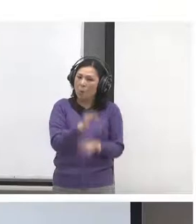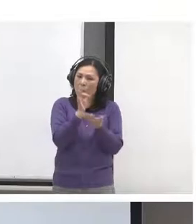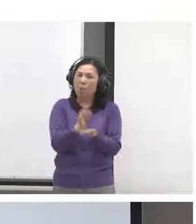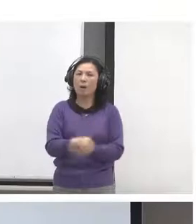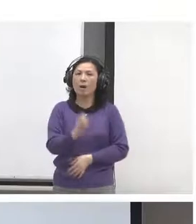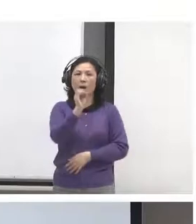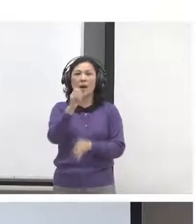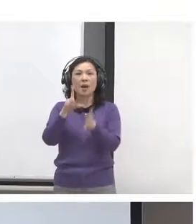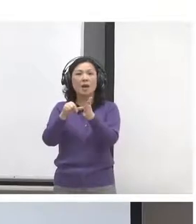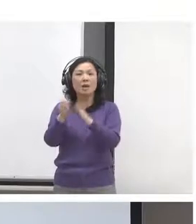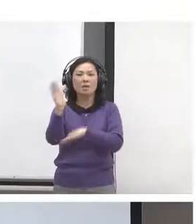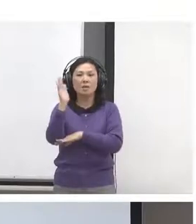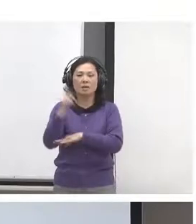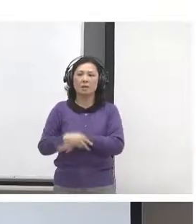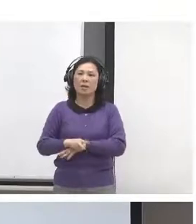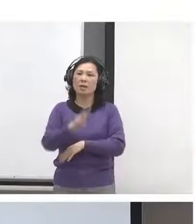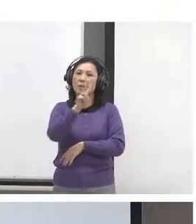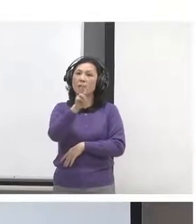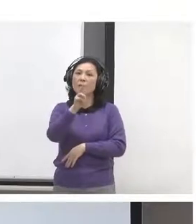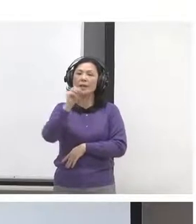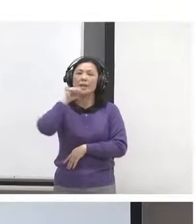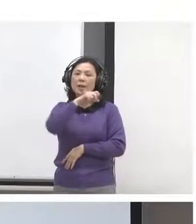could accomplish.